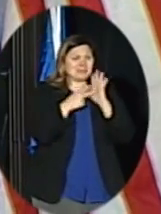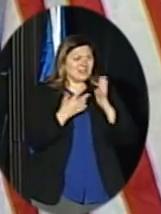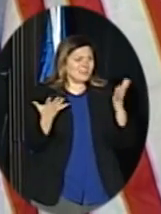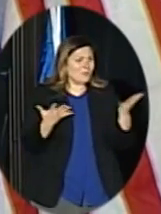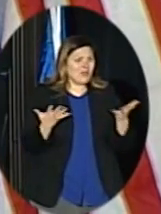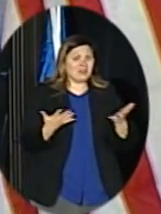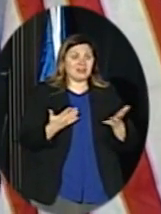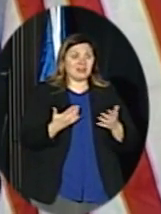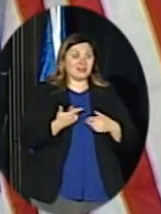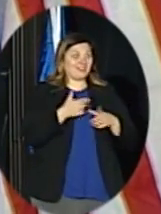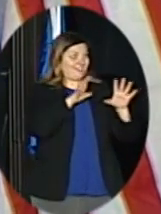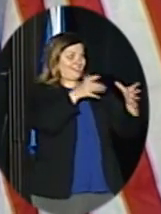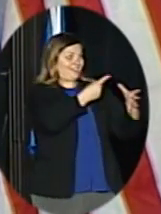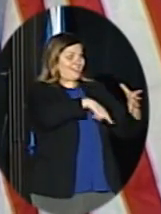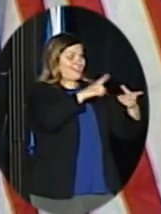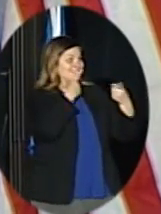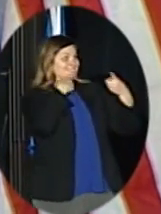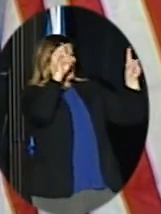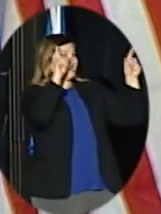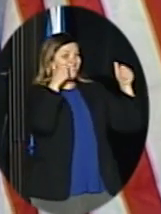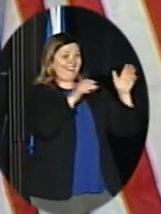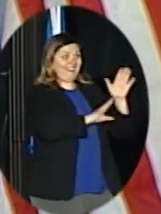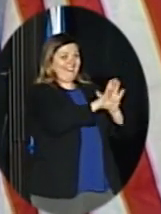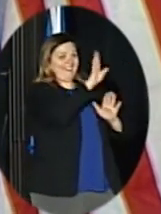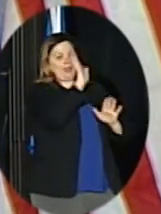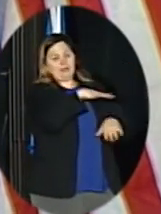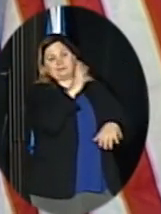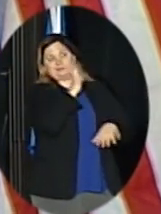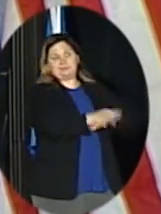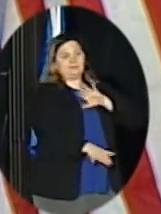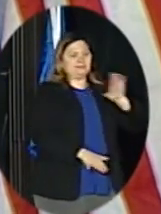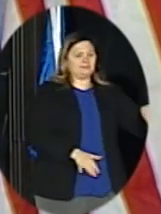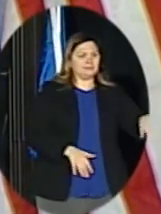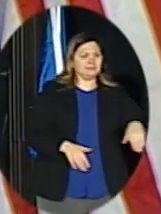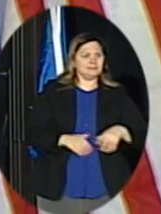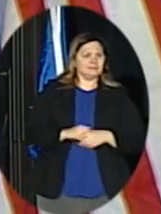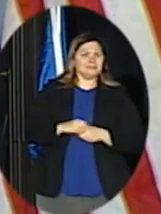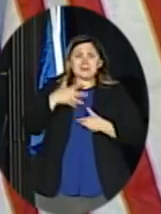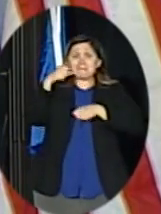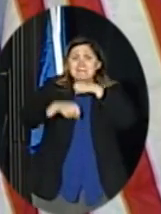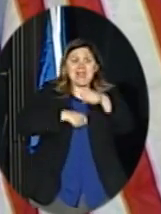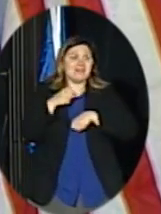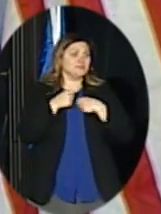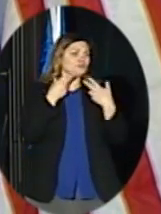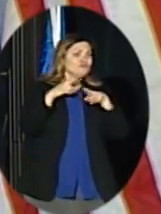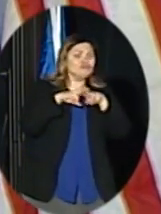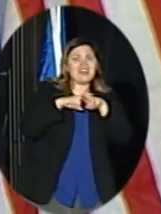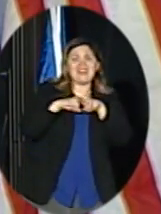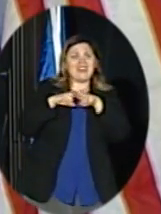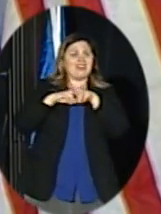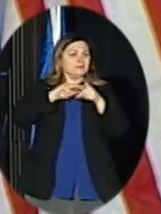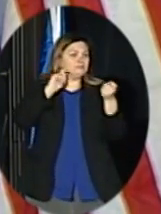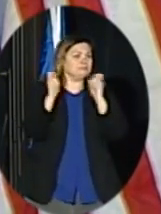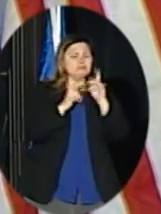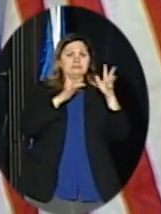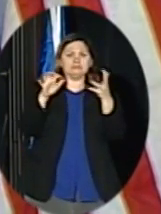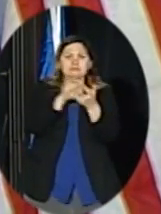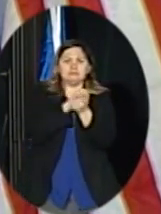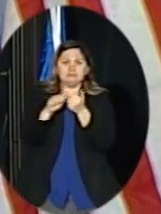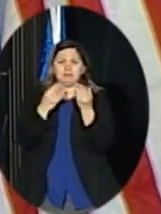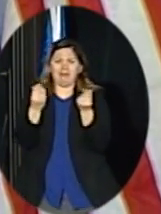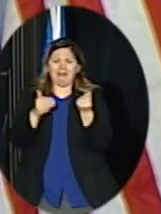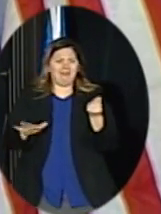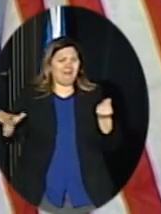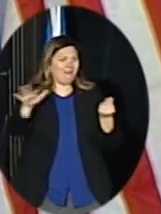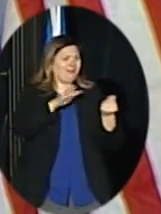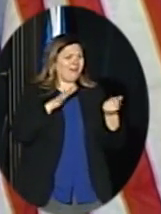That bikes, density, and transit will change our neighborhoods. That supporting workers will hurt business, and supporting teachers will hurt students.